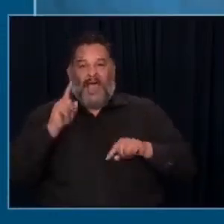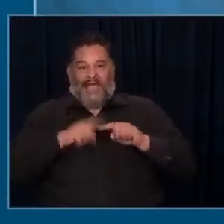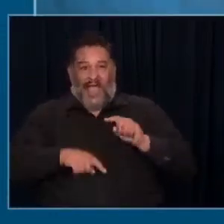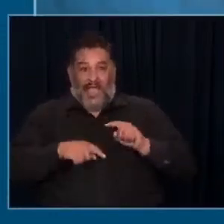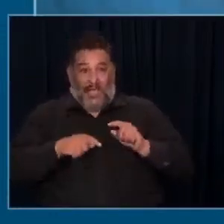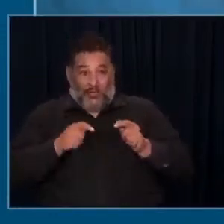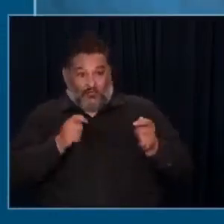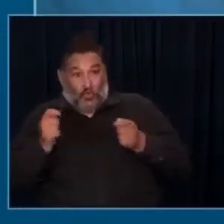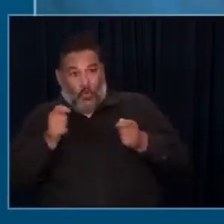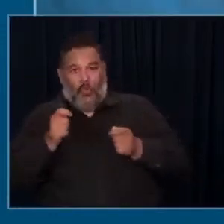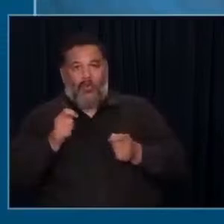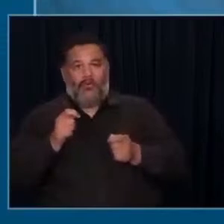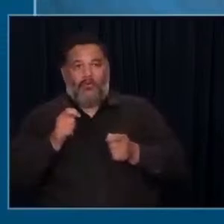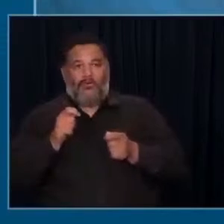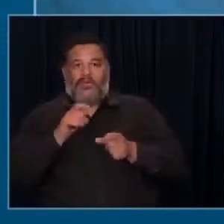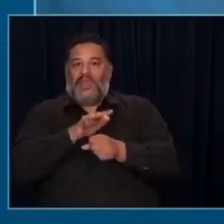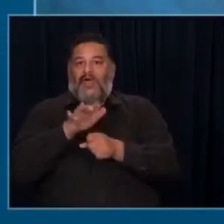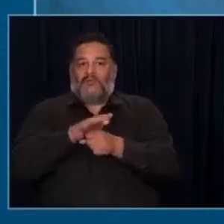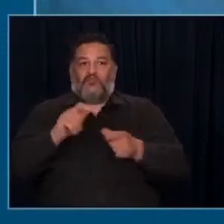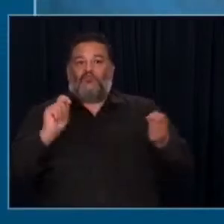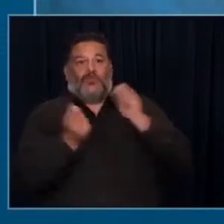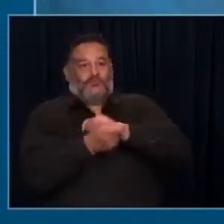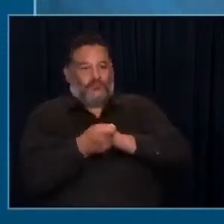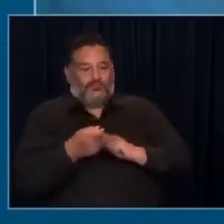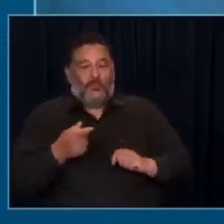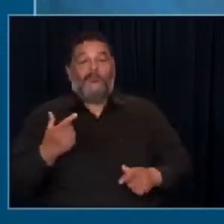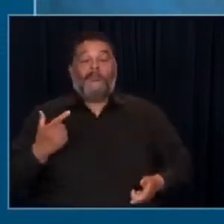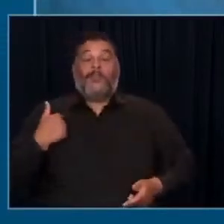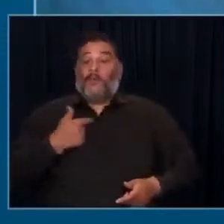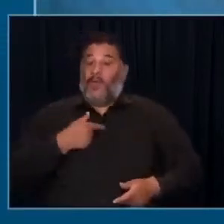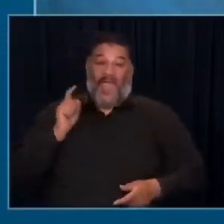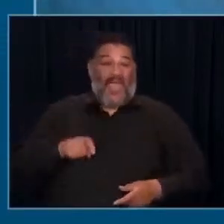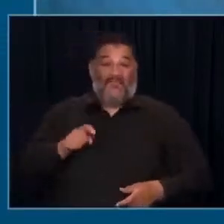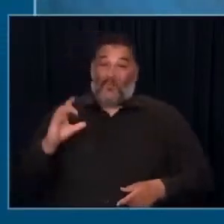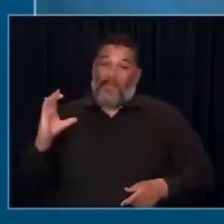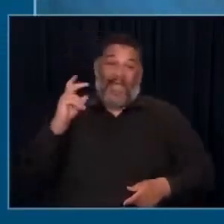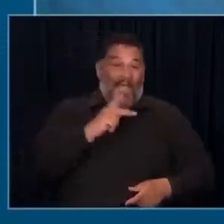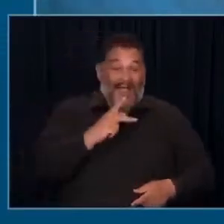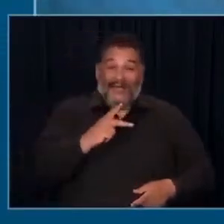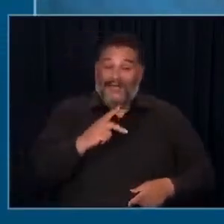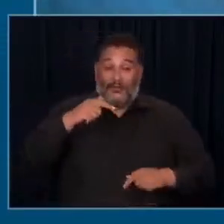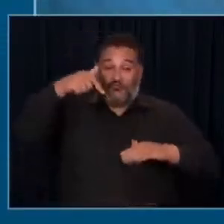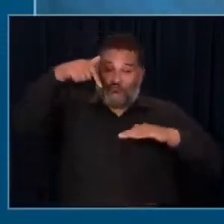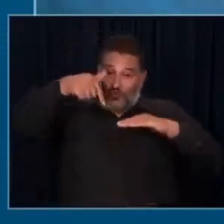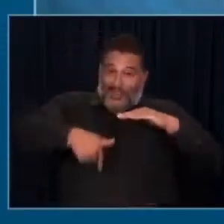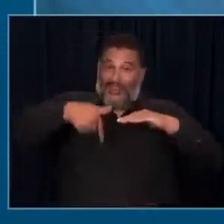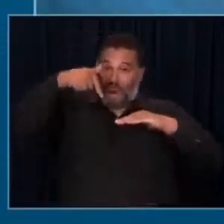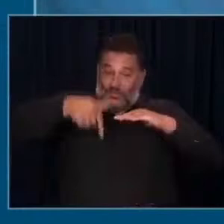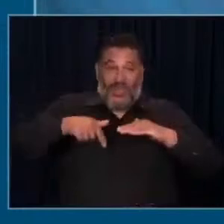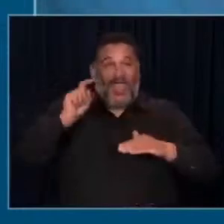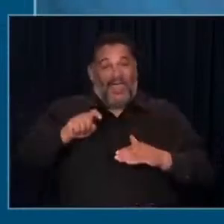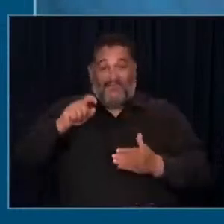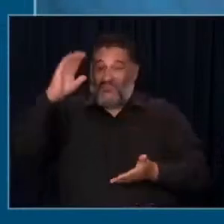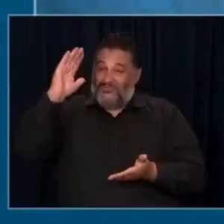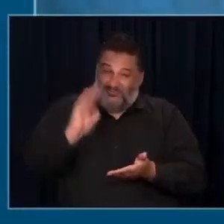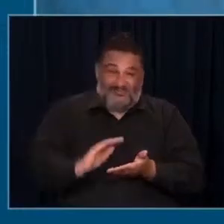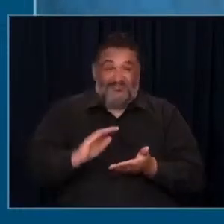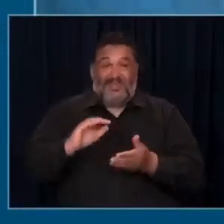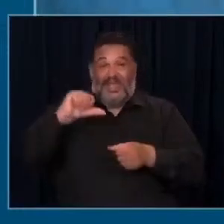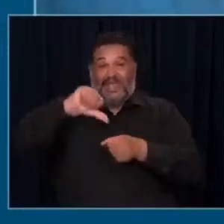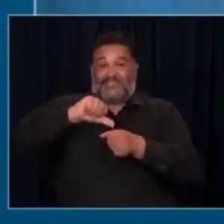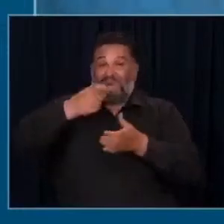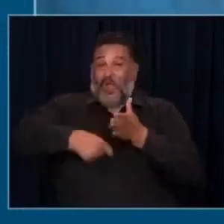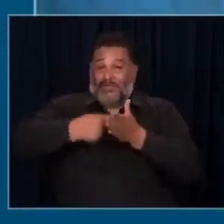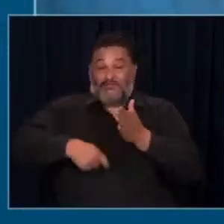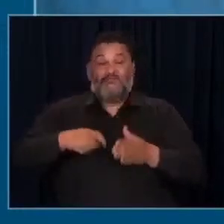change. What we have to do is we have to do things like go back to drilling. We're going to have to lower gas prices. Under Donald J.